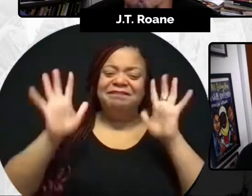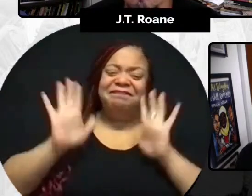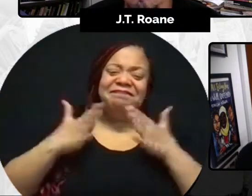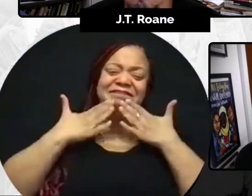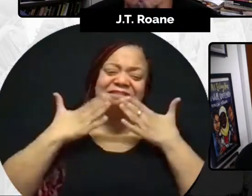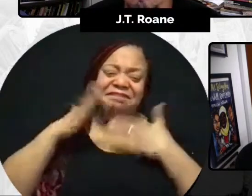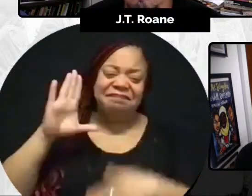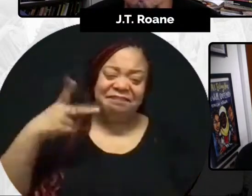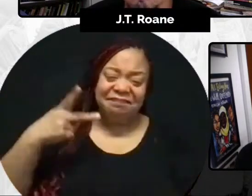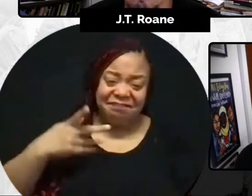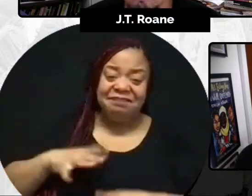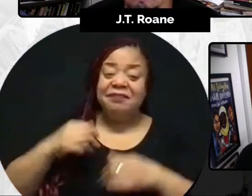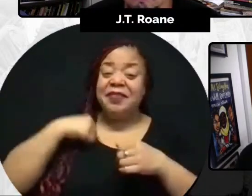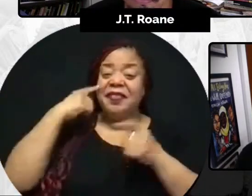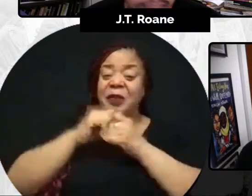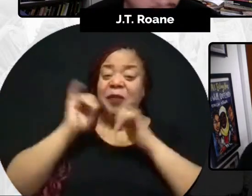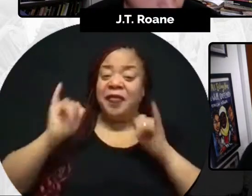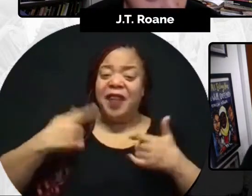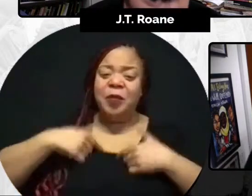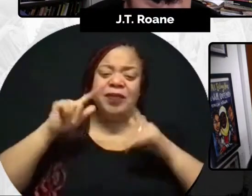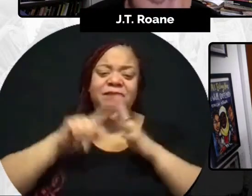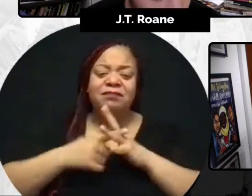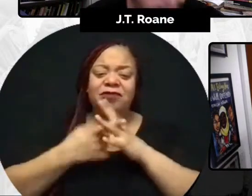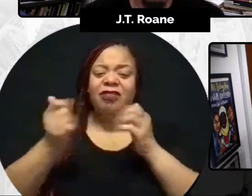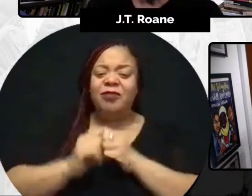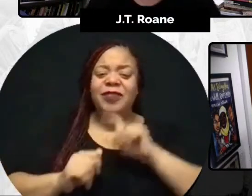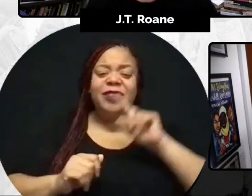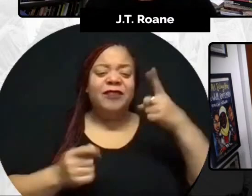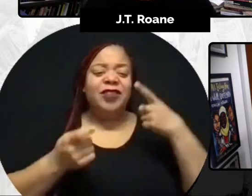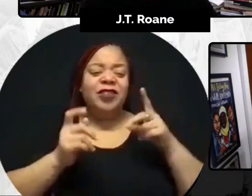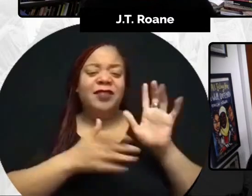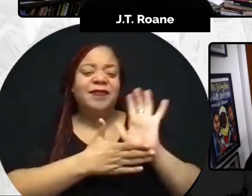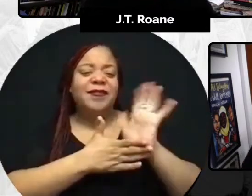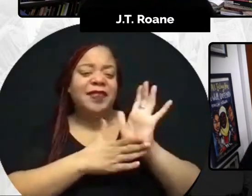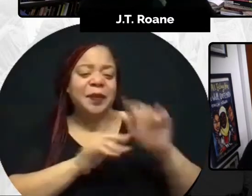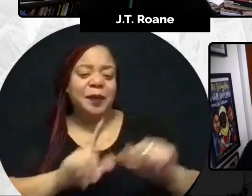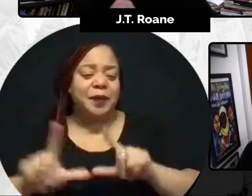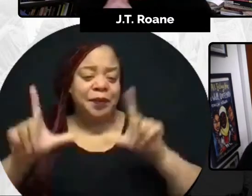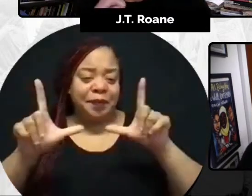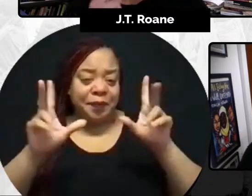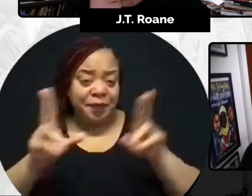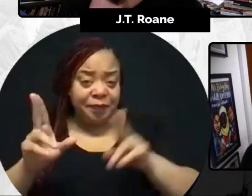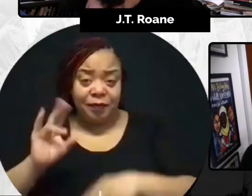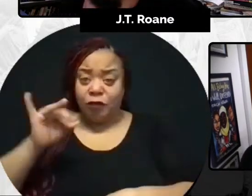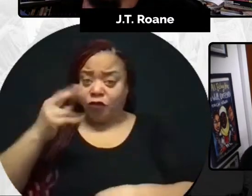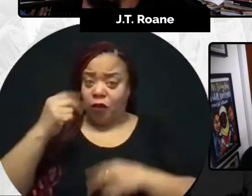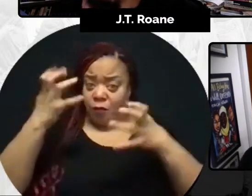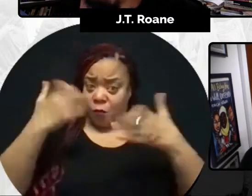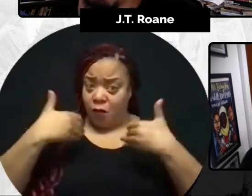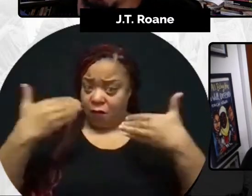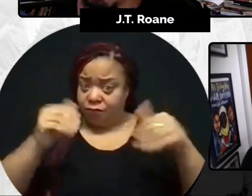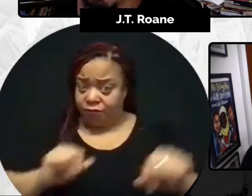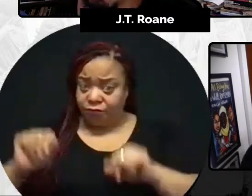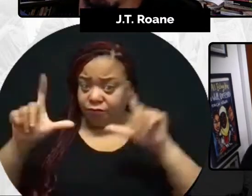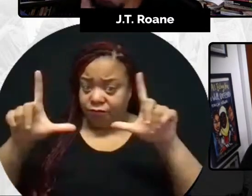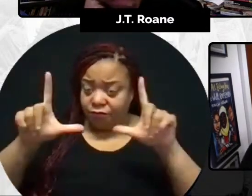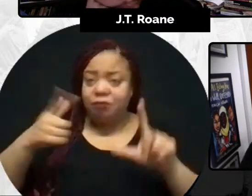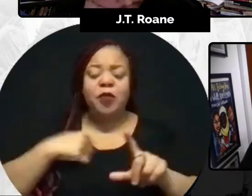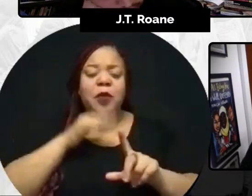then we'll be back with JT and BP to kind of deconstruct and reflect on the words from our other panelists.